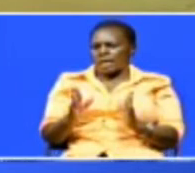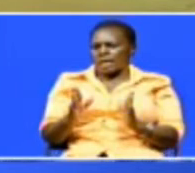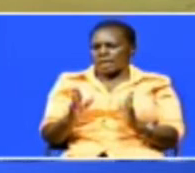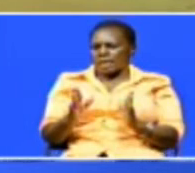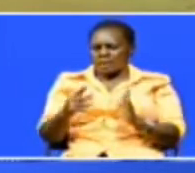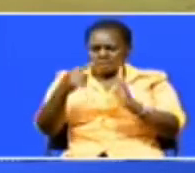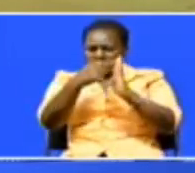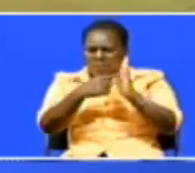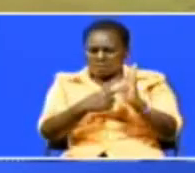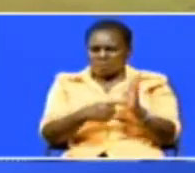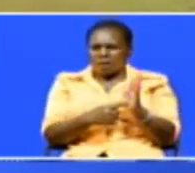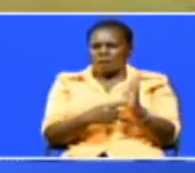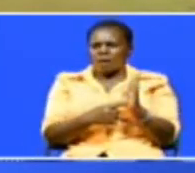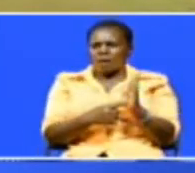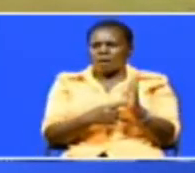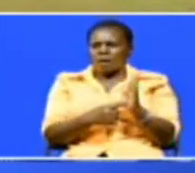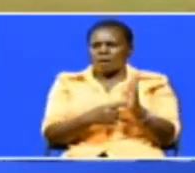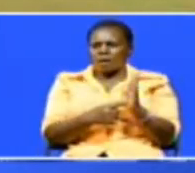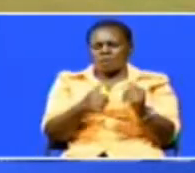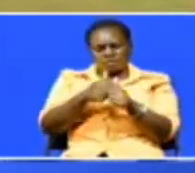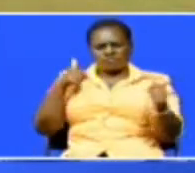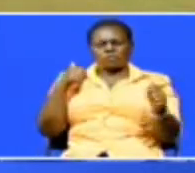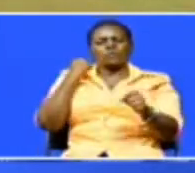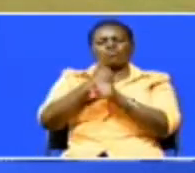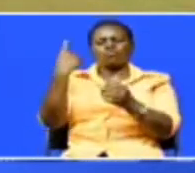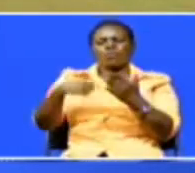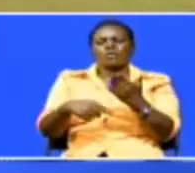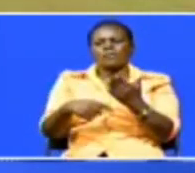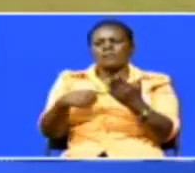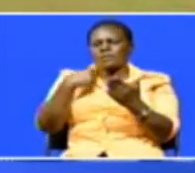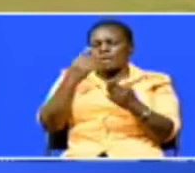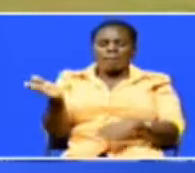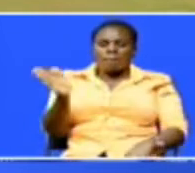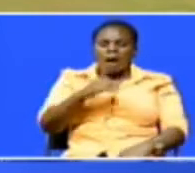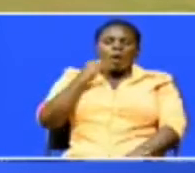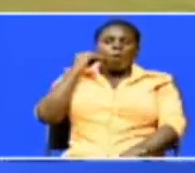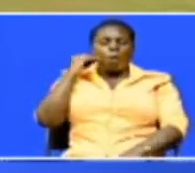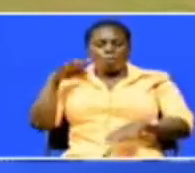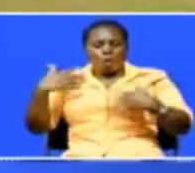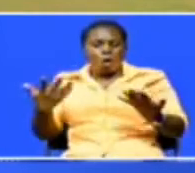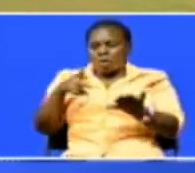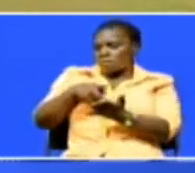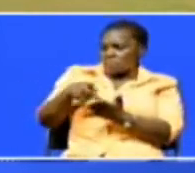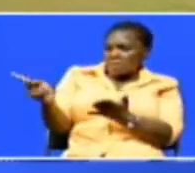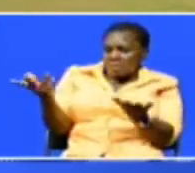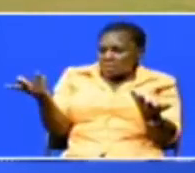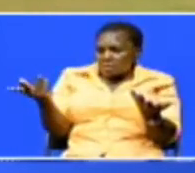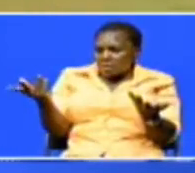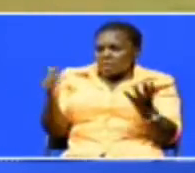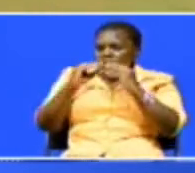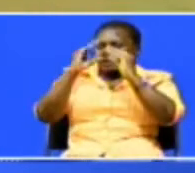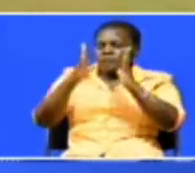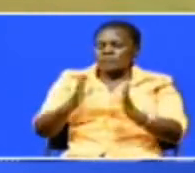pre-authorize, the pre-authorize is rejected. What do? Tell the teacher to go back home or to pay. And you see teachers